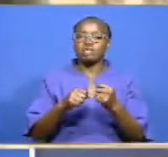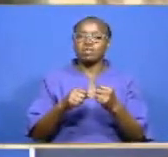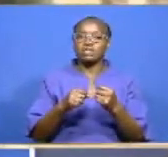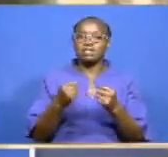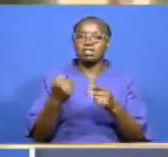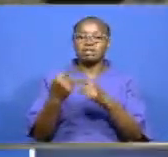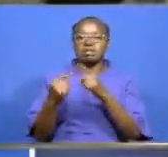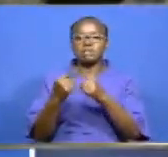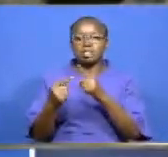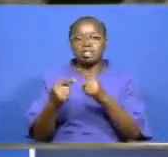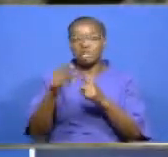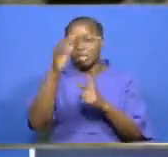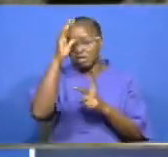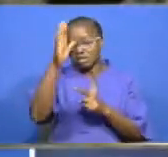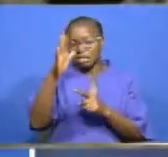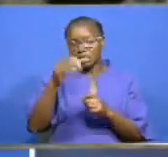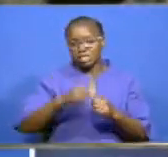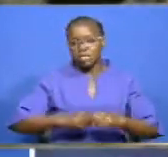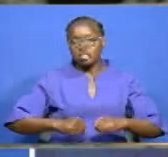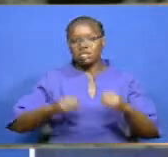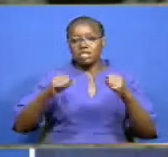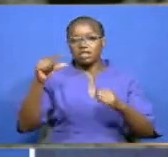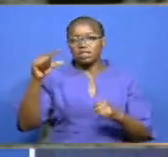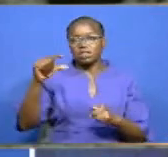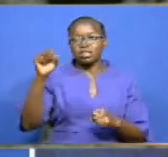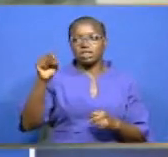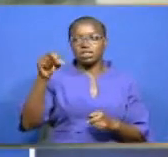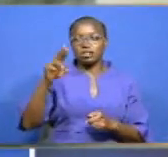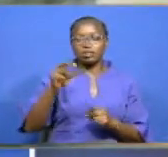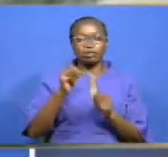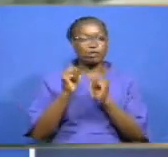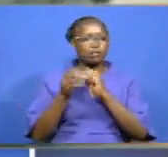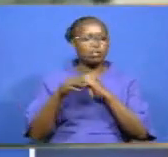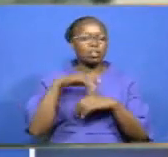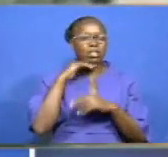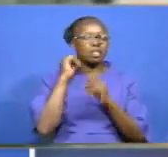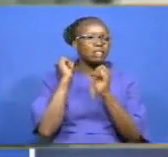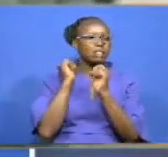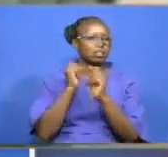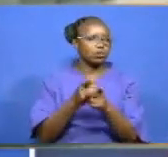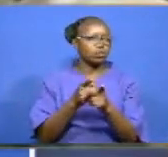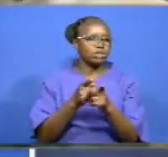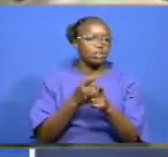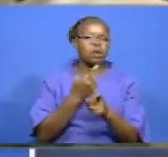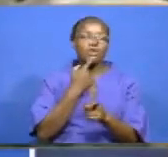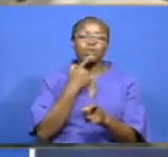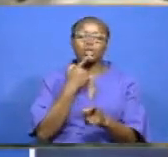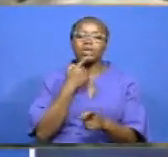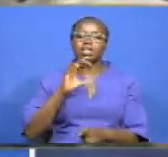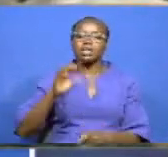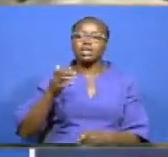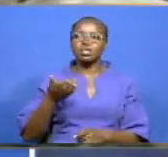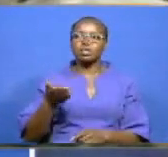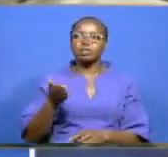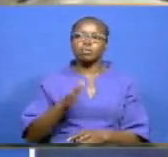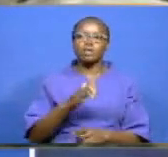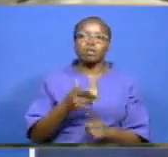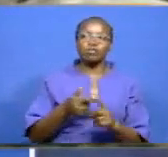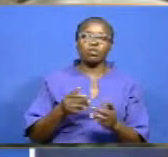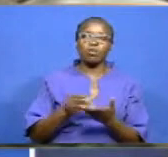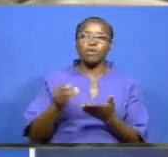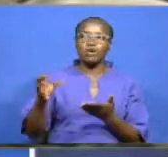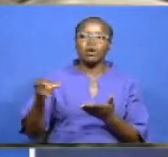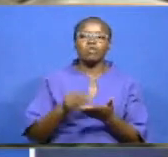senior GSU officer was shot dead in Ameyan area in the border of Baringo Turkana counties as he returned from a food